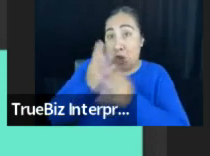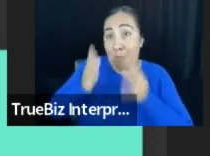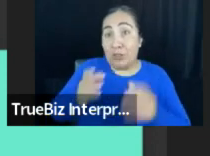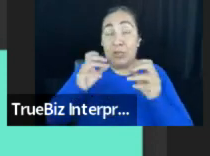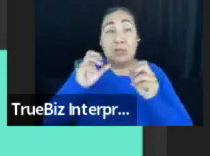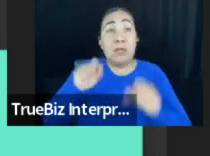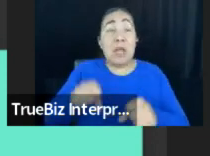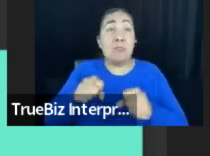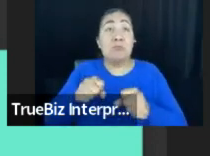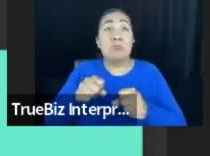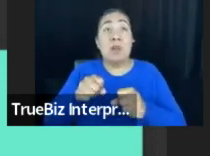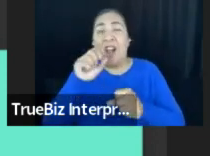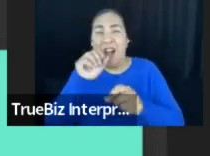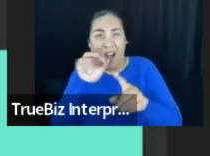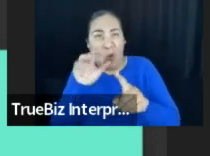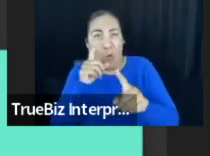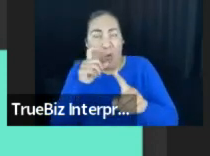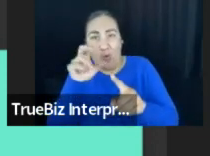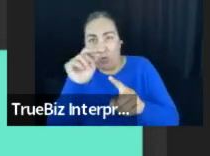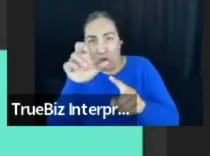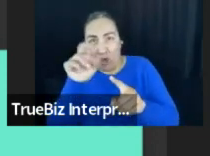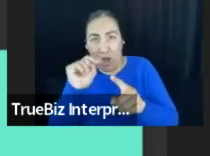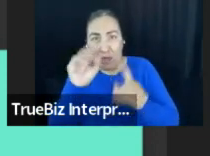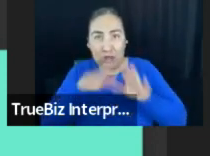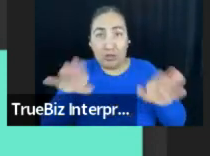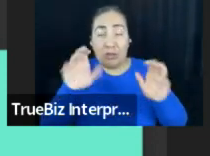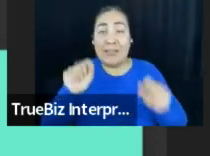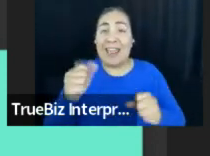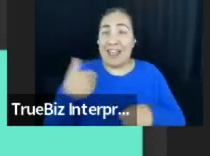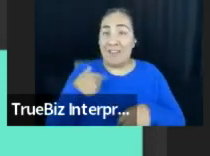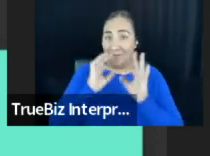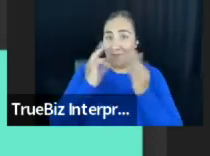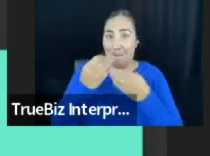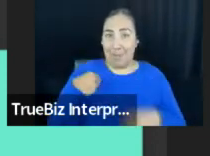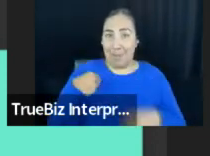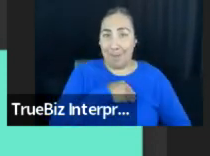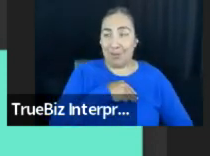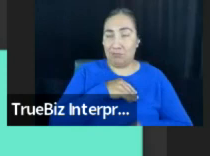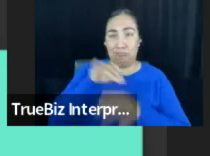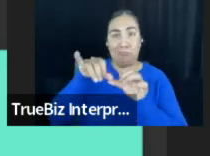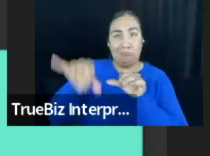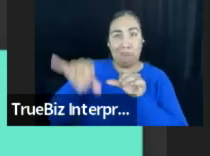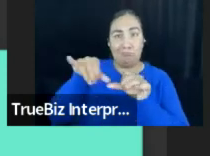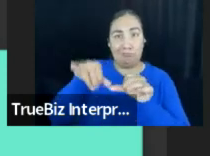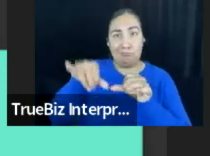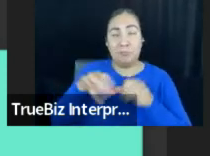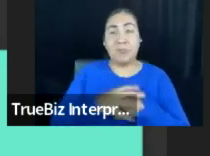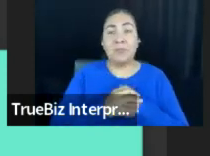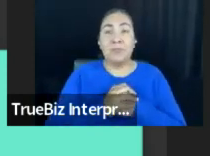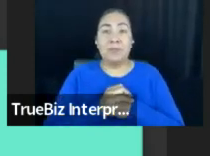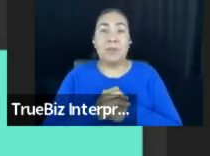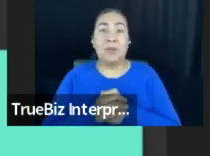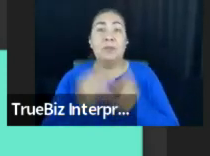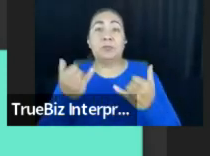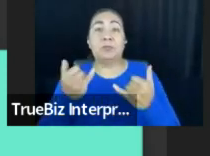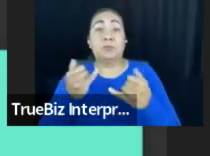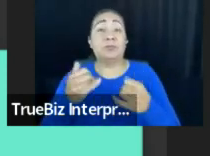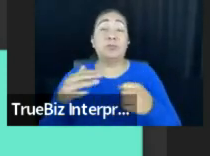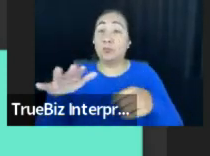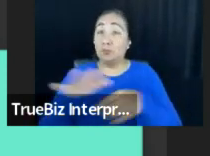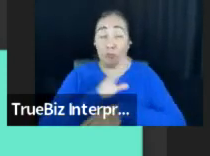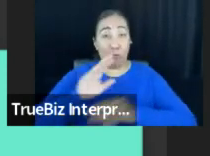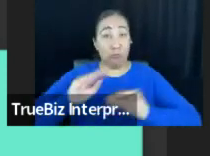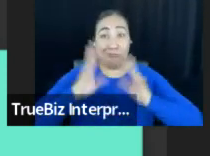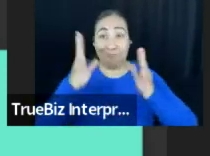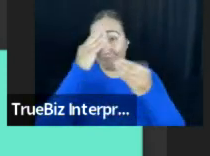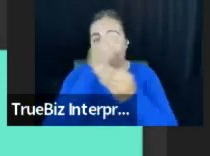have their family members be. And in full transparency, right now, COVID is making this actually really